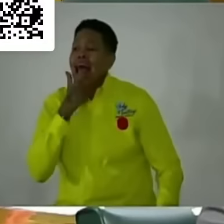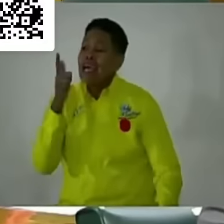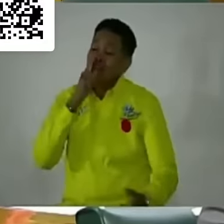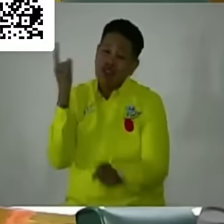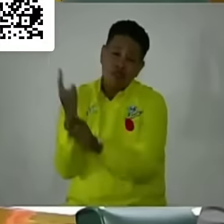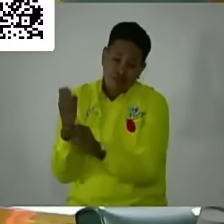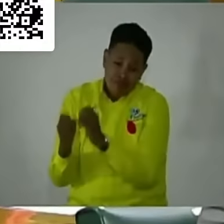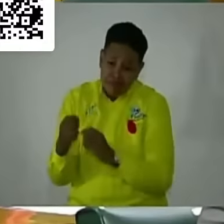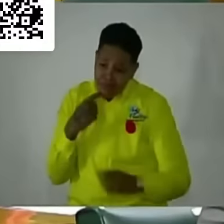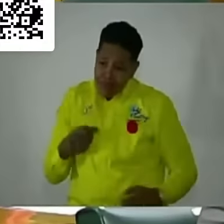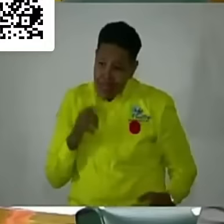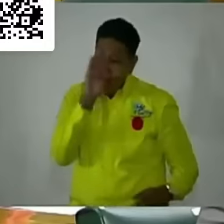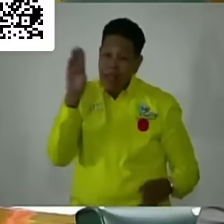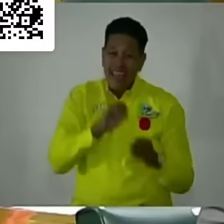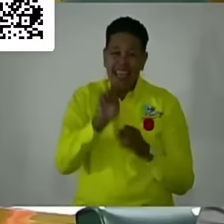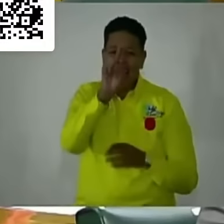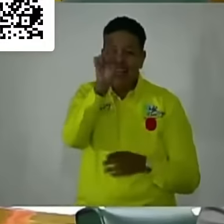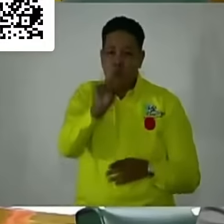me.